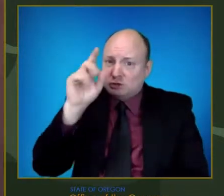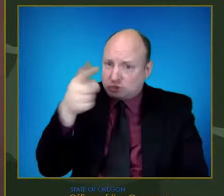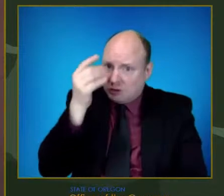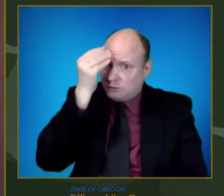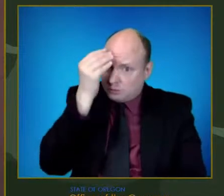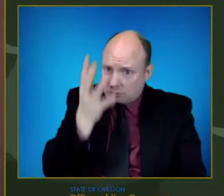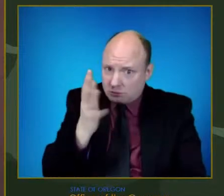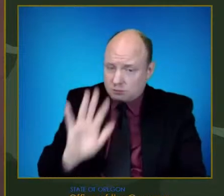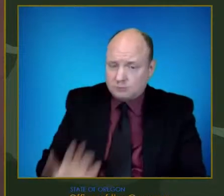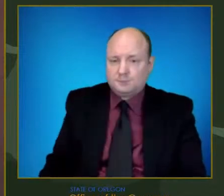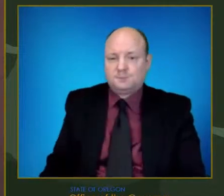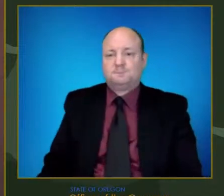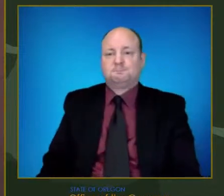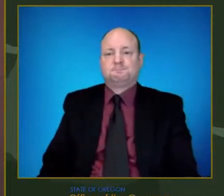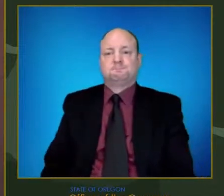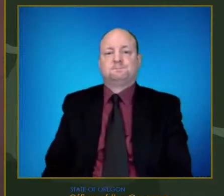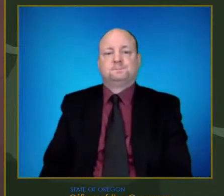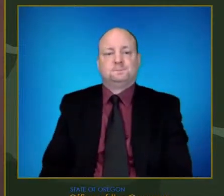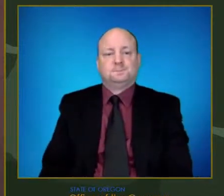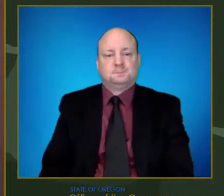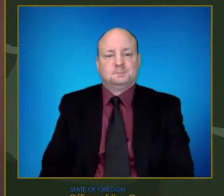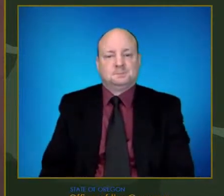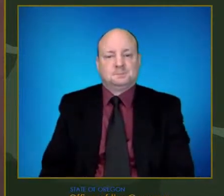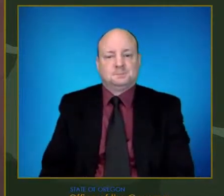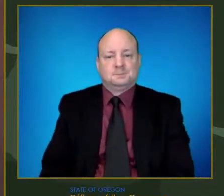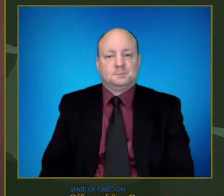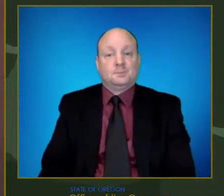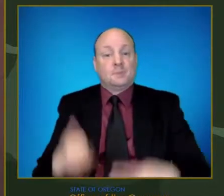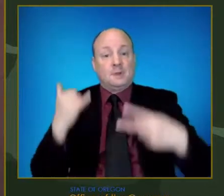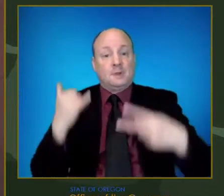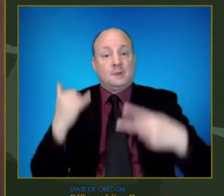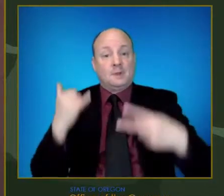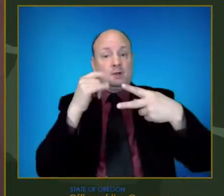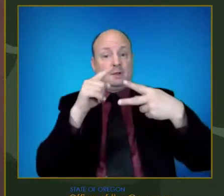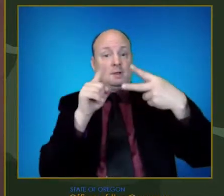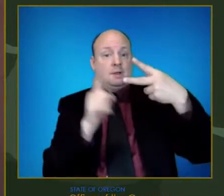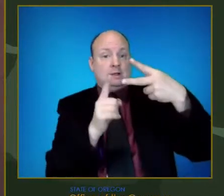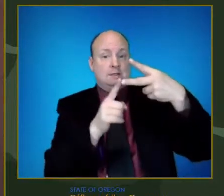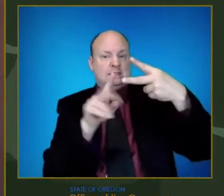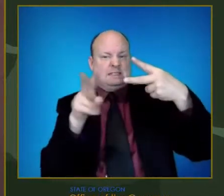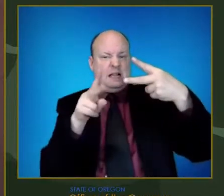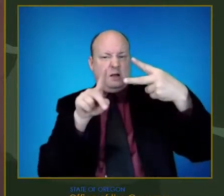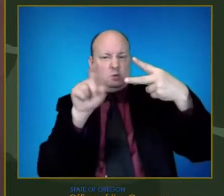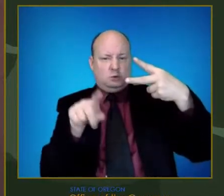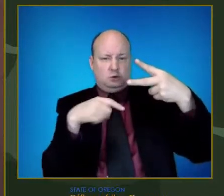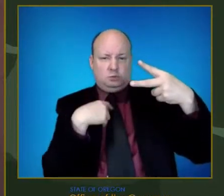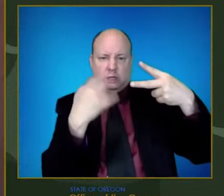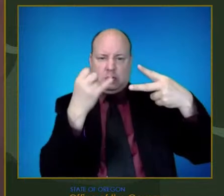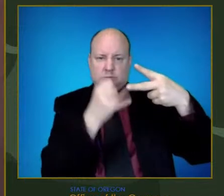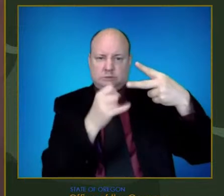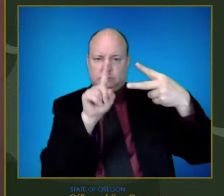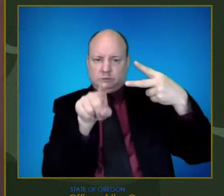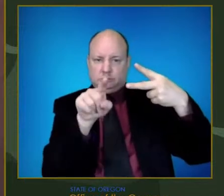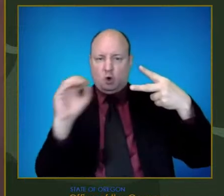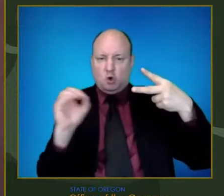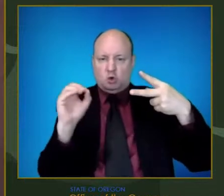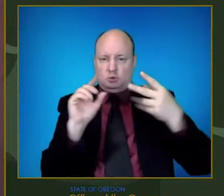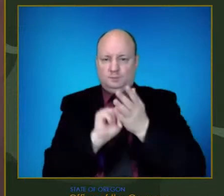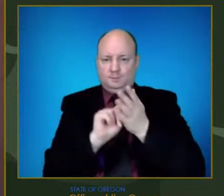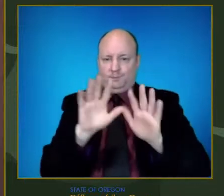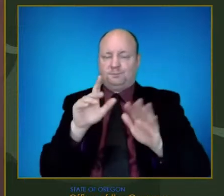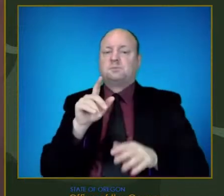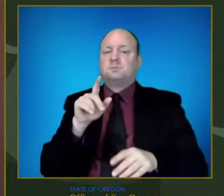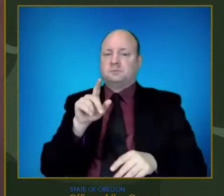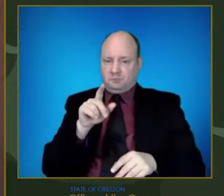Thank you. My second question. And Ivy, just noting this will be our last question. Thanks. Okay, cool. Director Allen, can